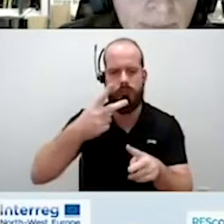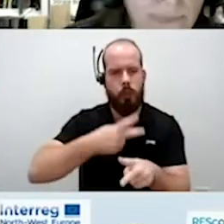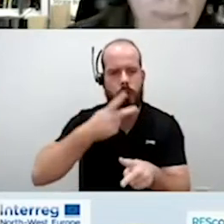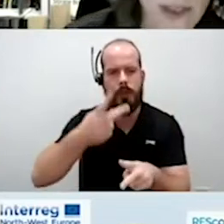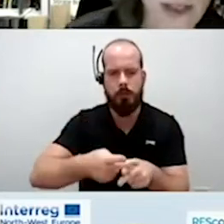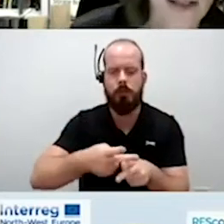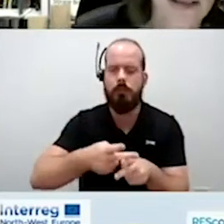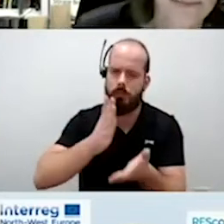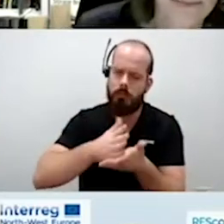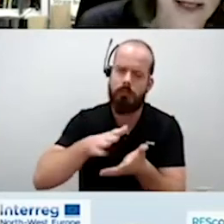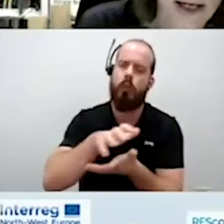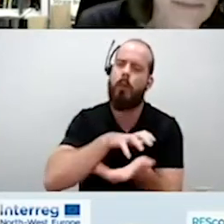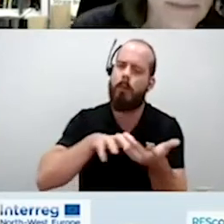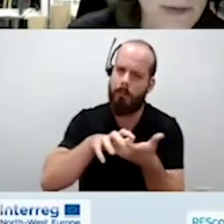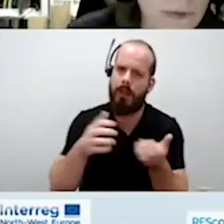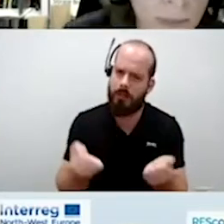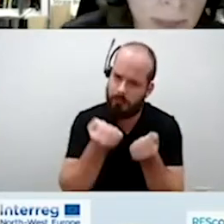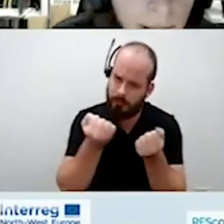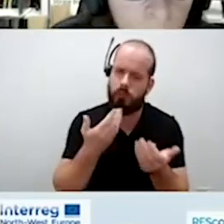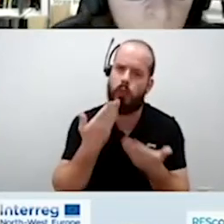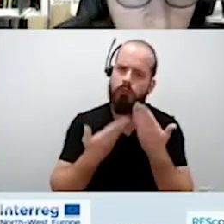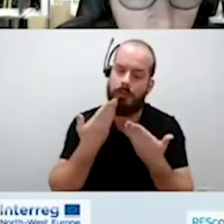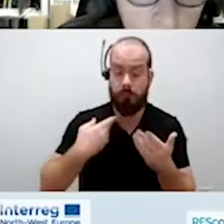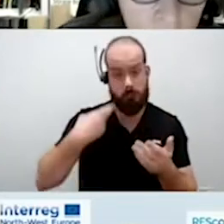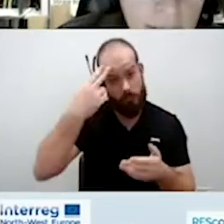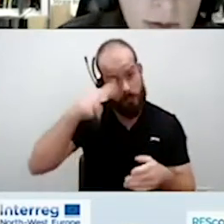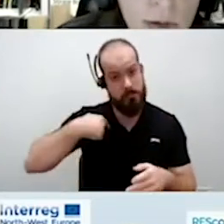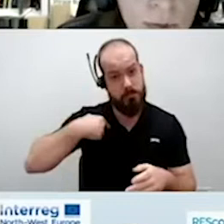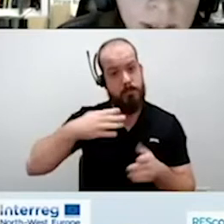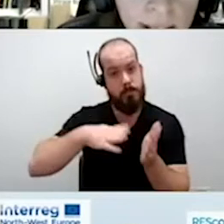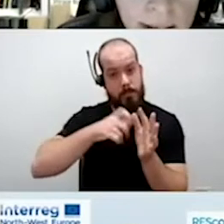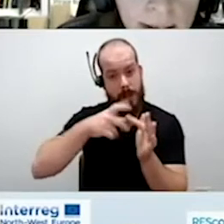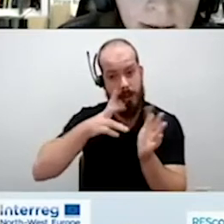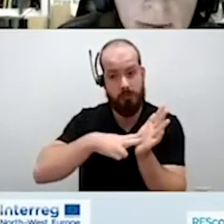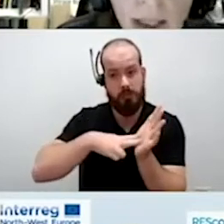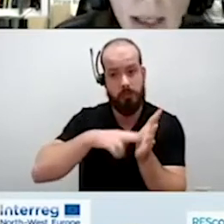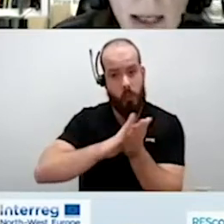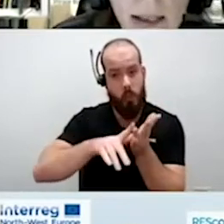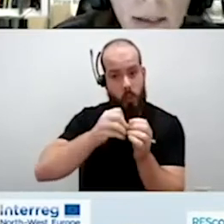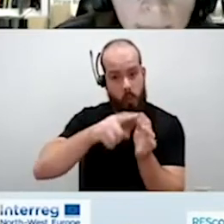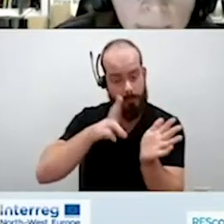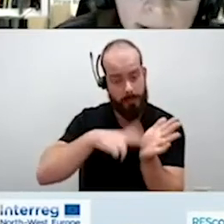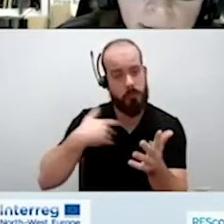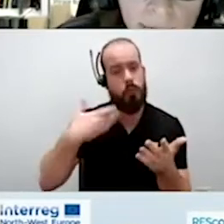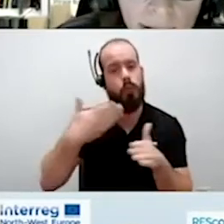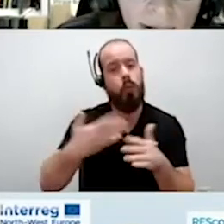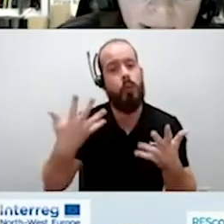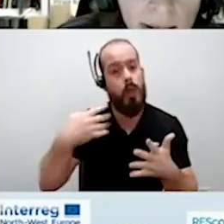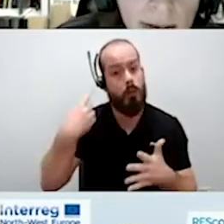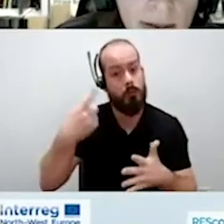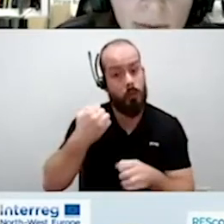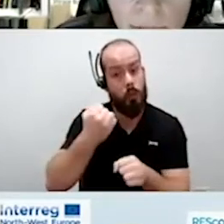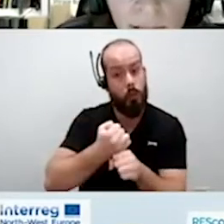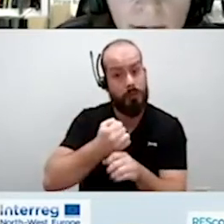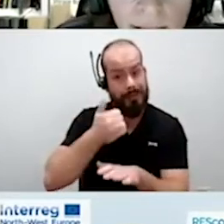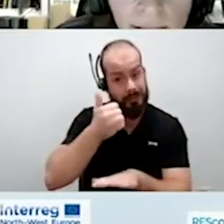story. I'm Maren Hoban. I work at the Goethe Institute in London. But this event and